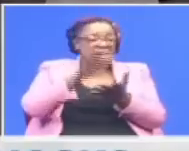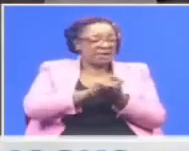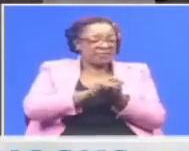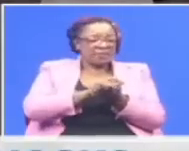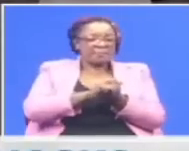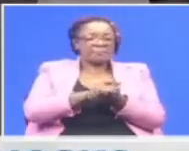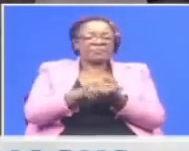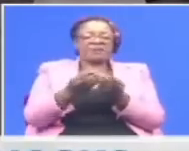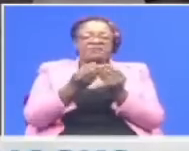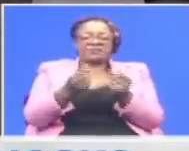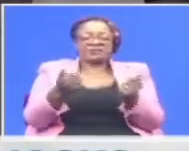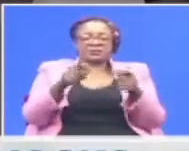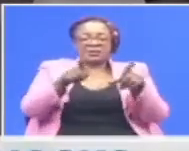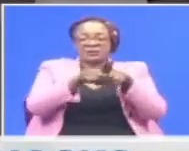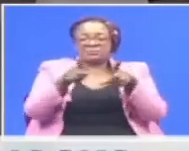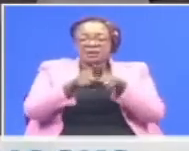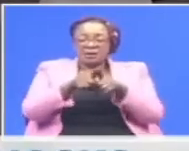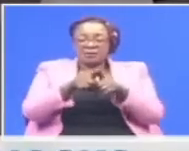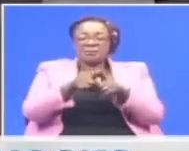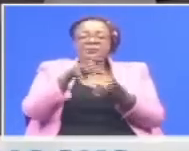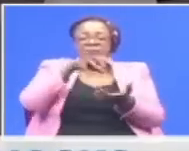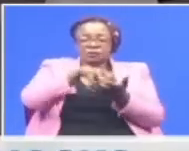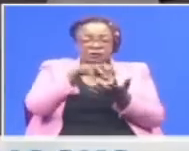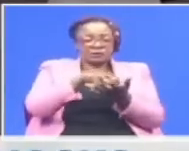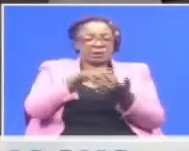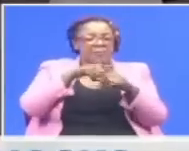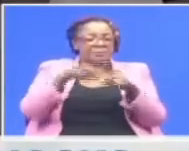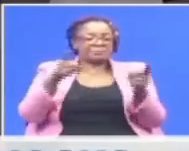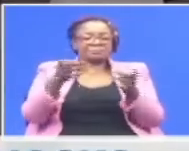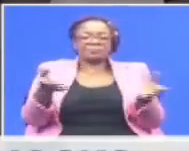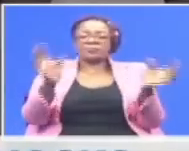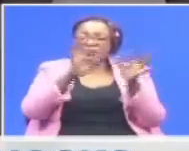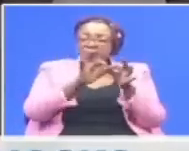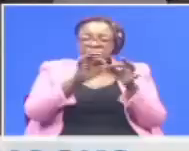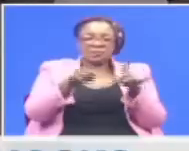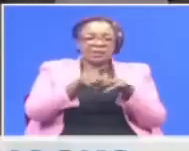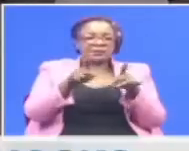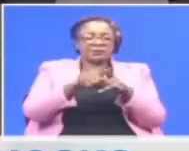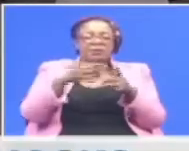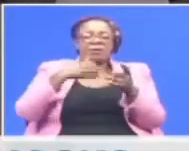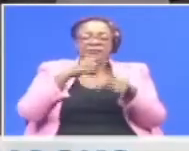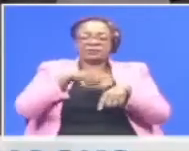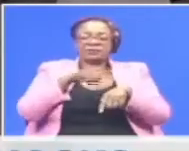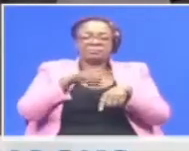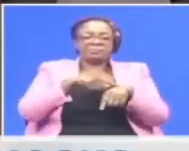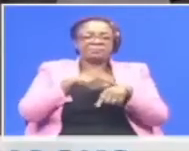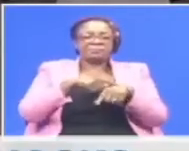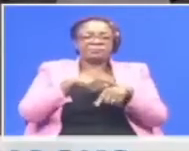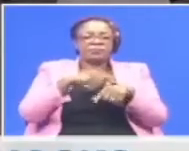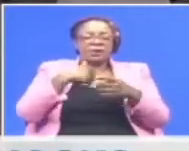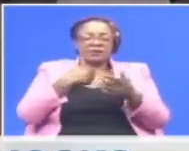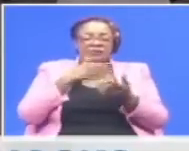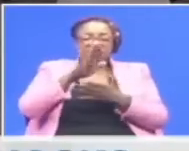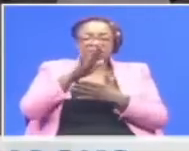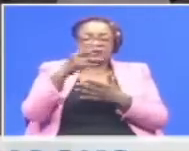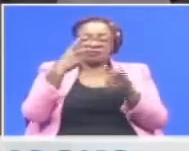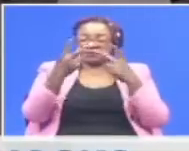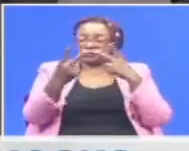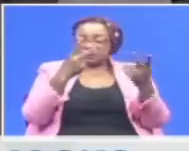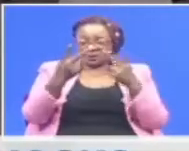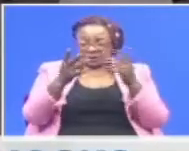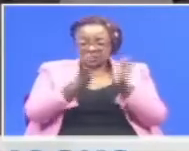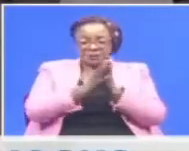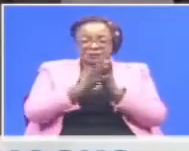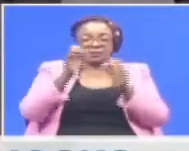fighting a similar cause, yes, just subjoining as they mark time to shame the fellow visionary-minded and